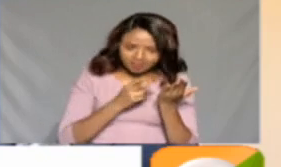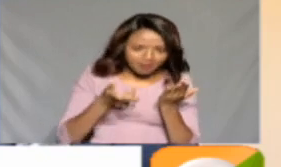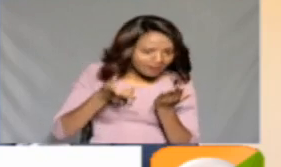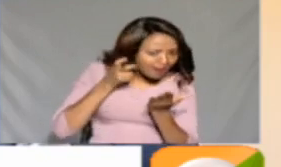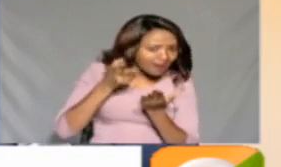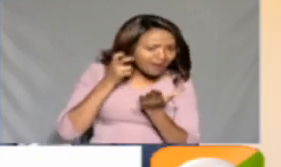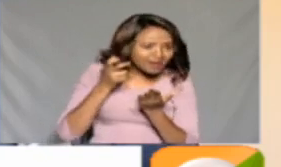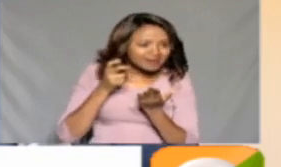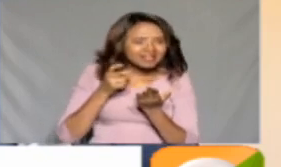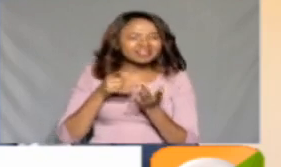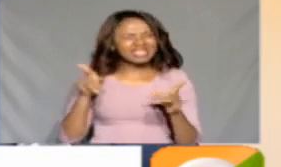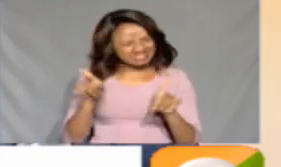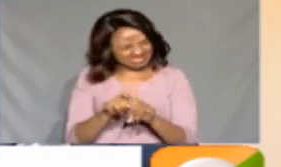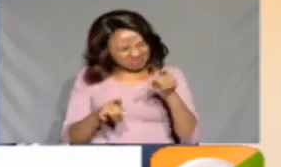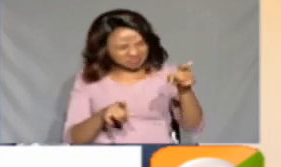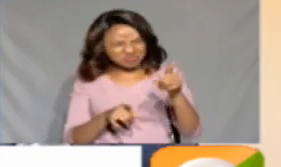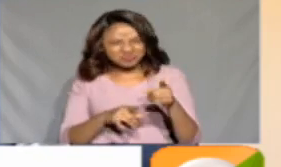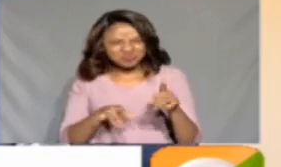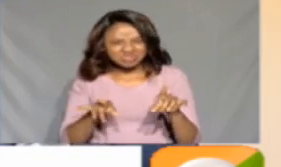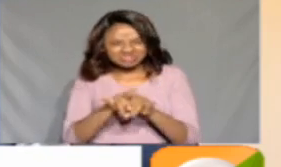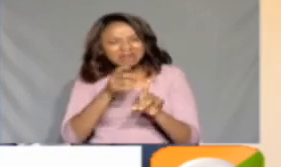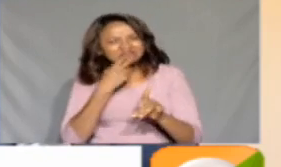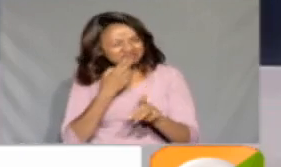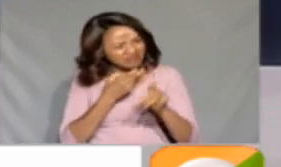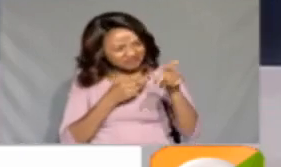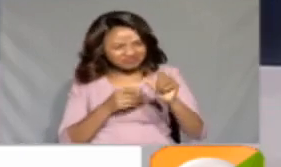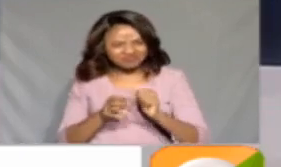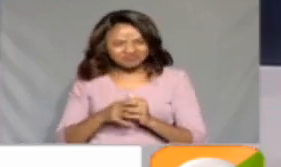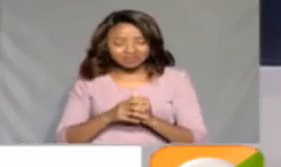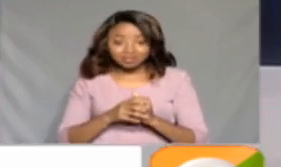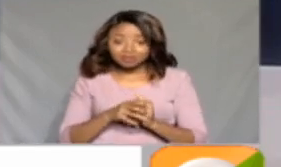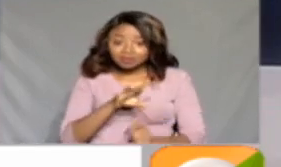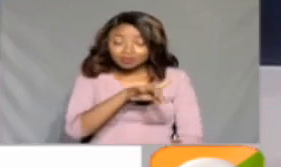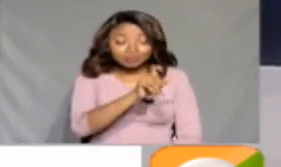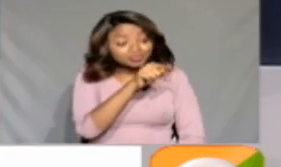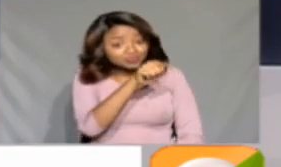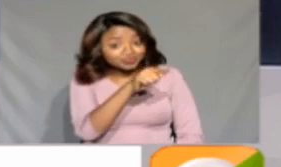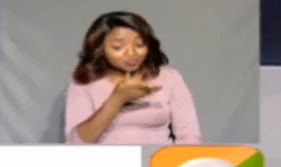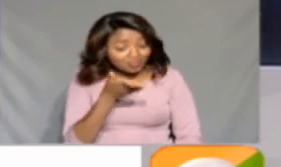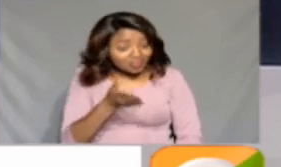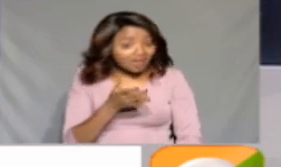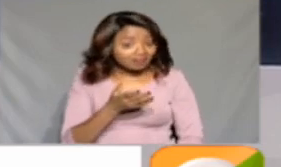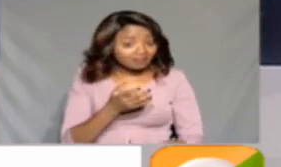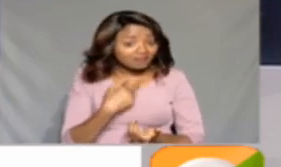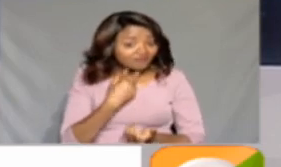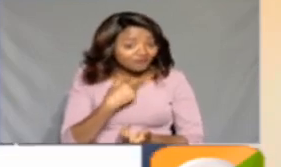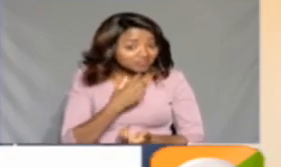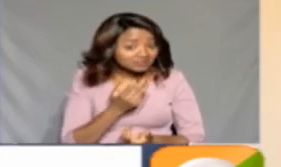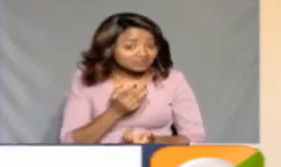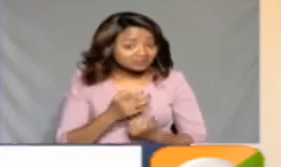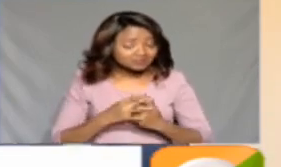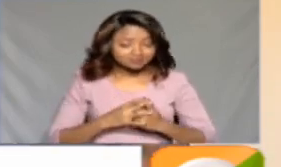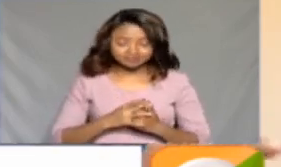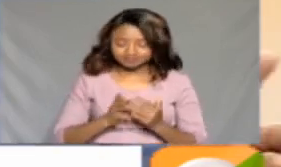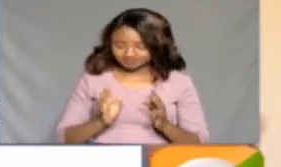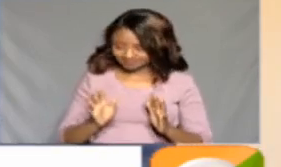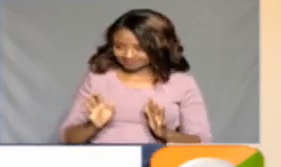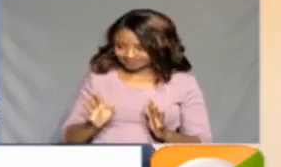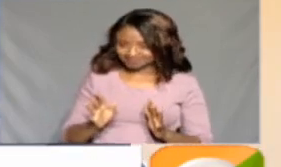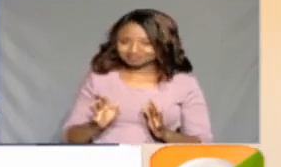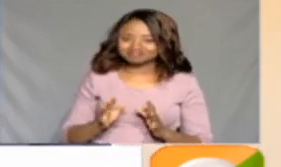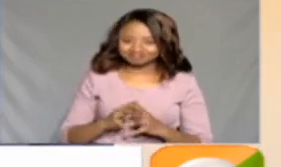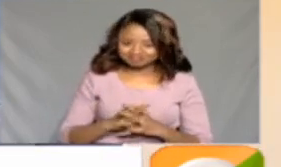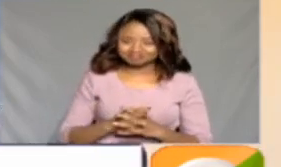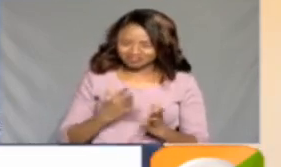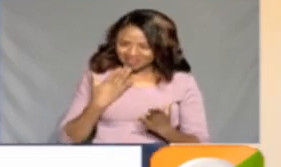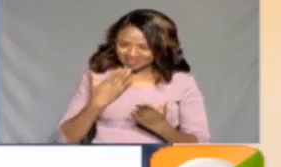laugh. So was it you first in that leaked conversation? Well, one of the things that, thank